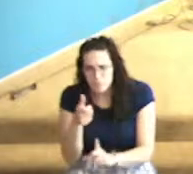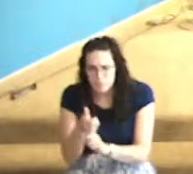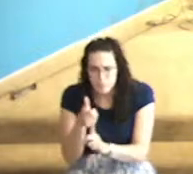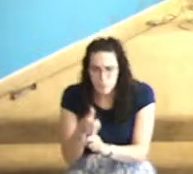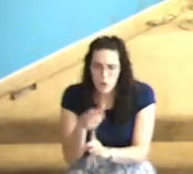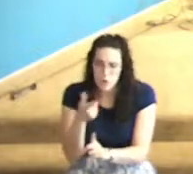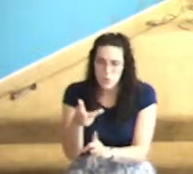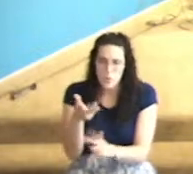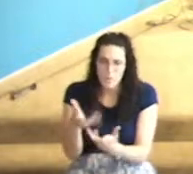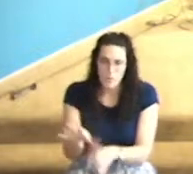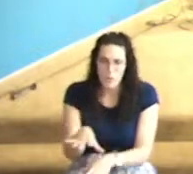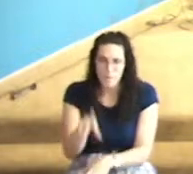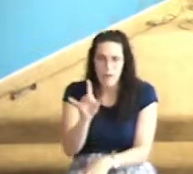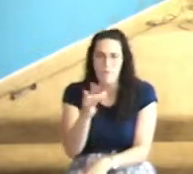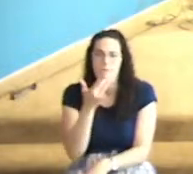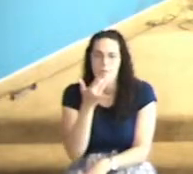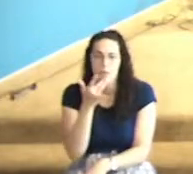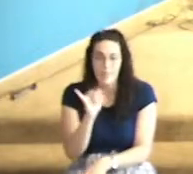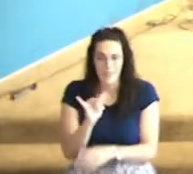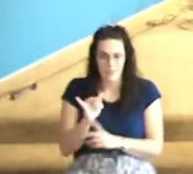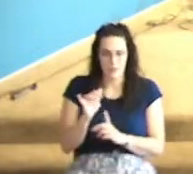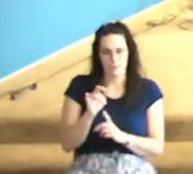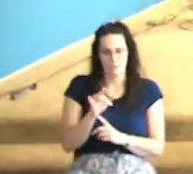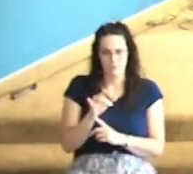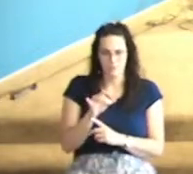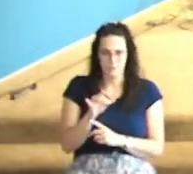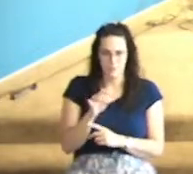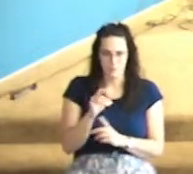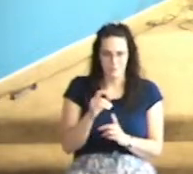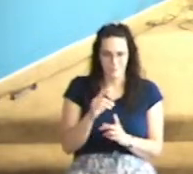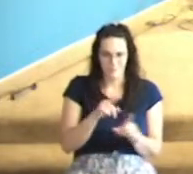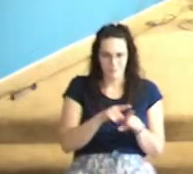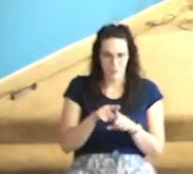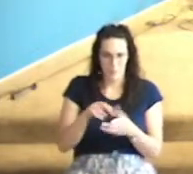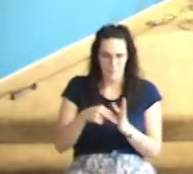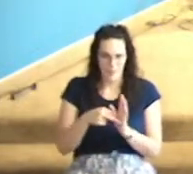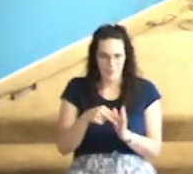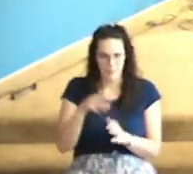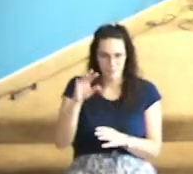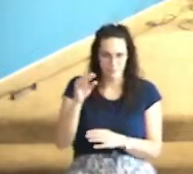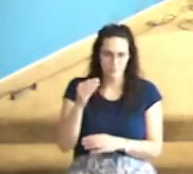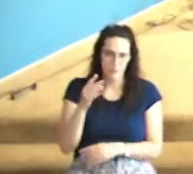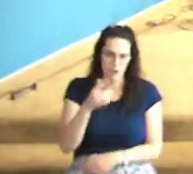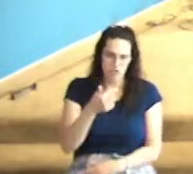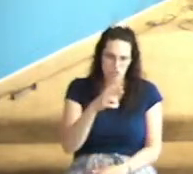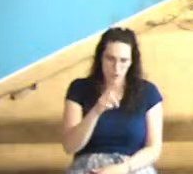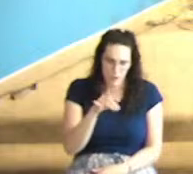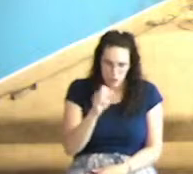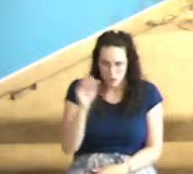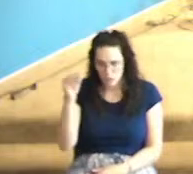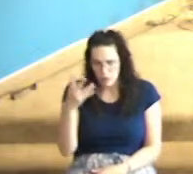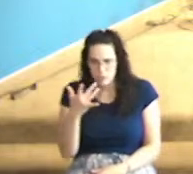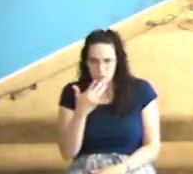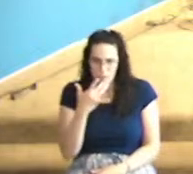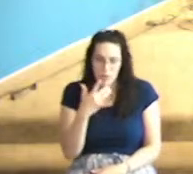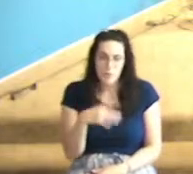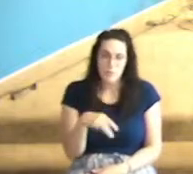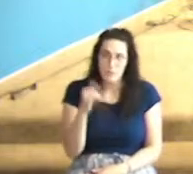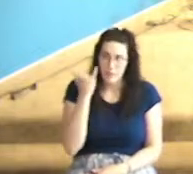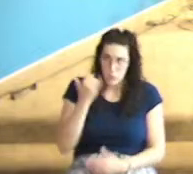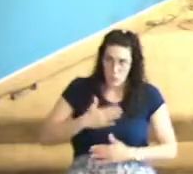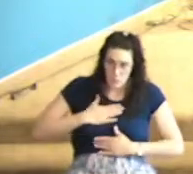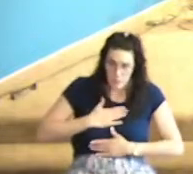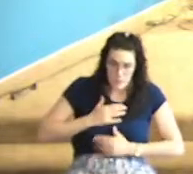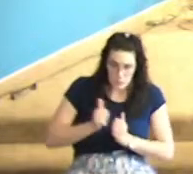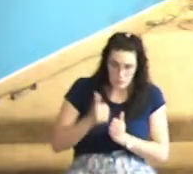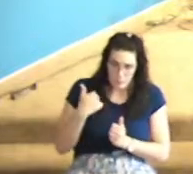found favor. That's the root word for our word gracious. You have found favor with me. If you are pleased with me, teach me your ways.